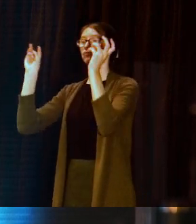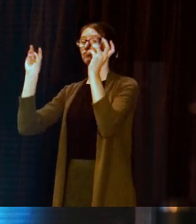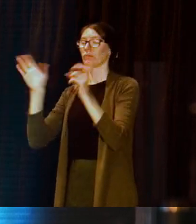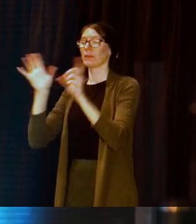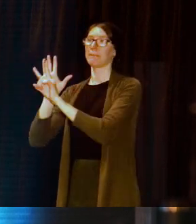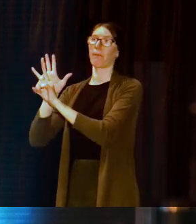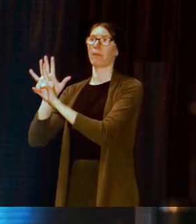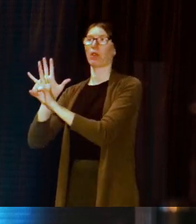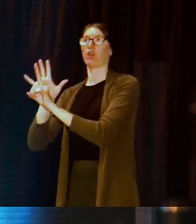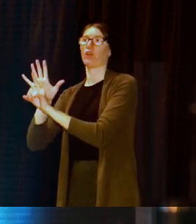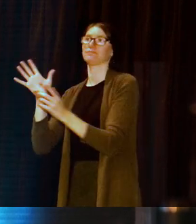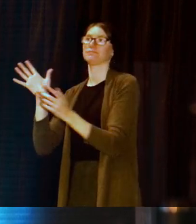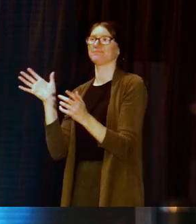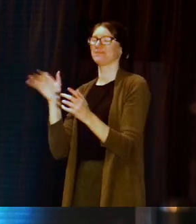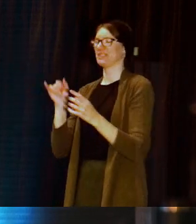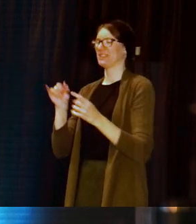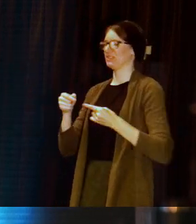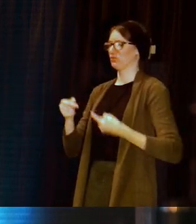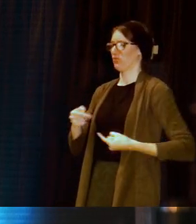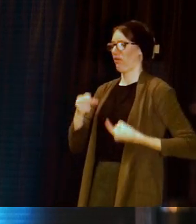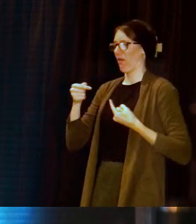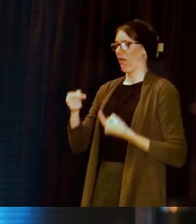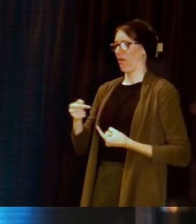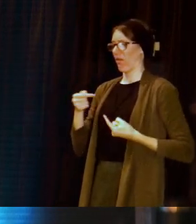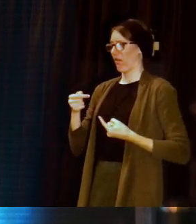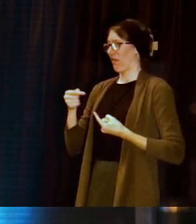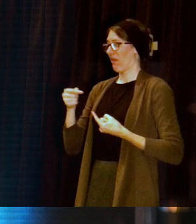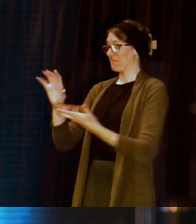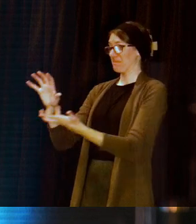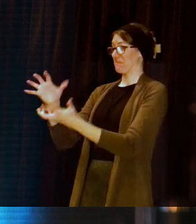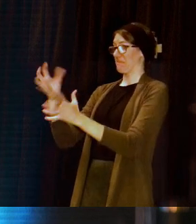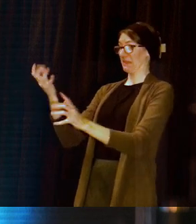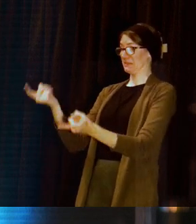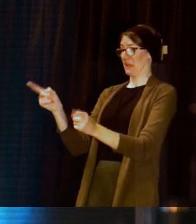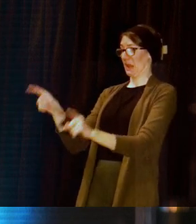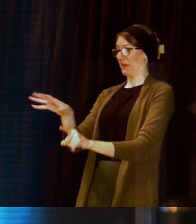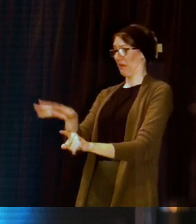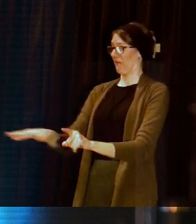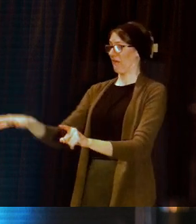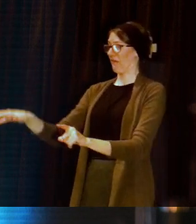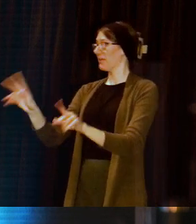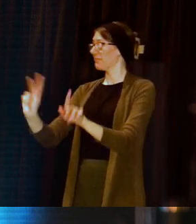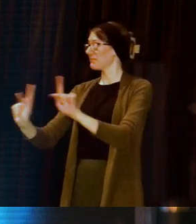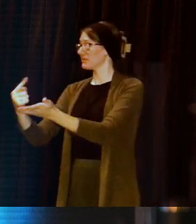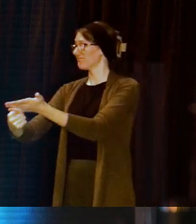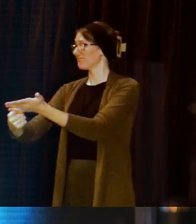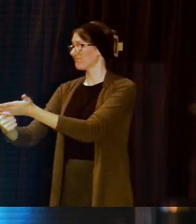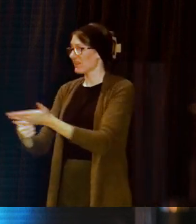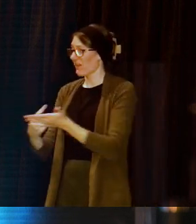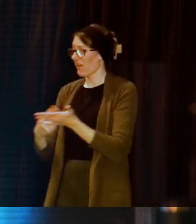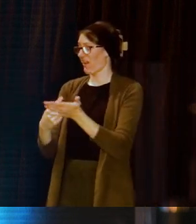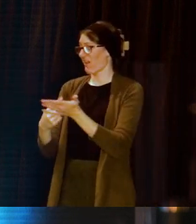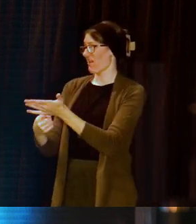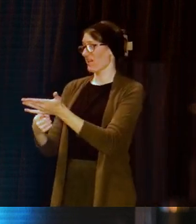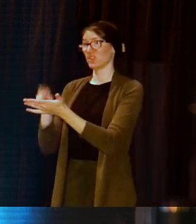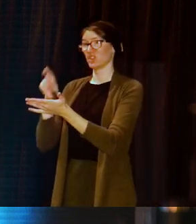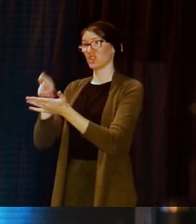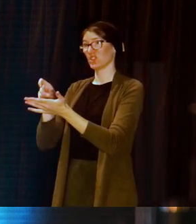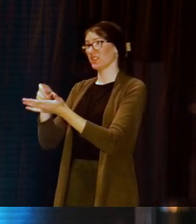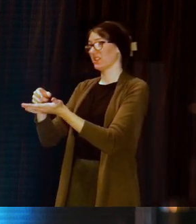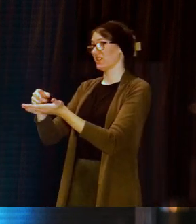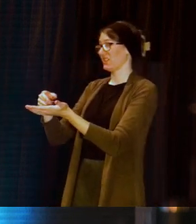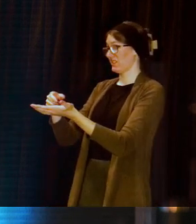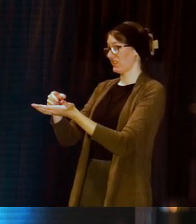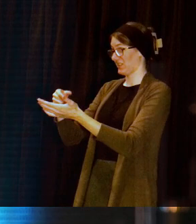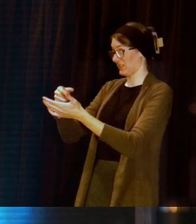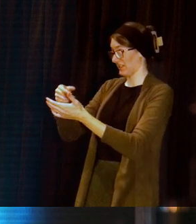So it's always this tension because, you know, this mess is going on over here and people are talking about it. So to what degree are we going to enter